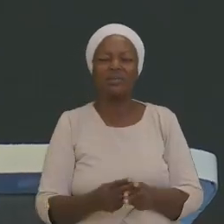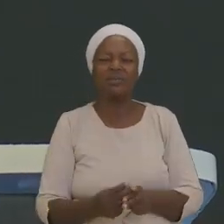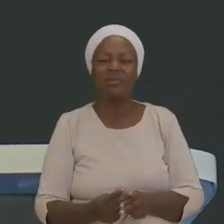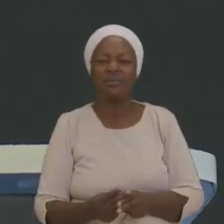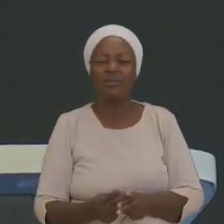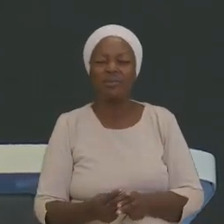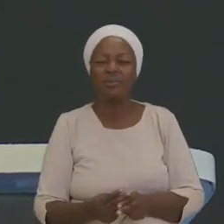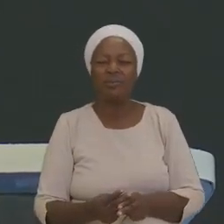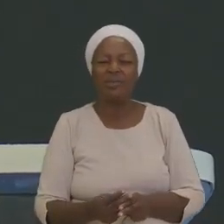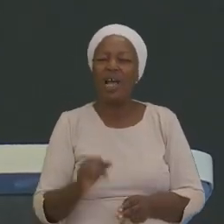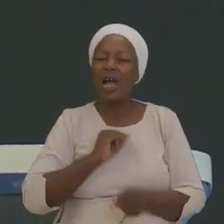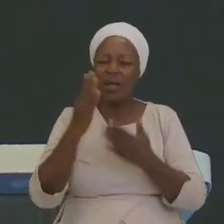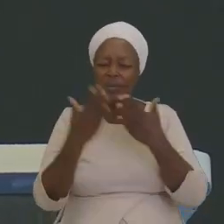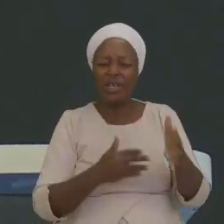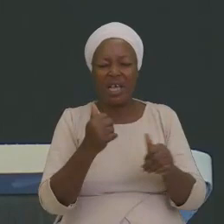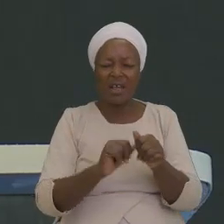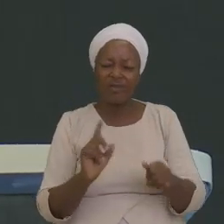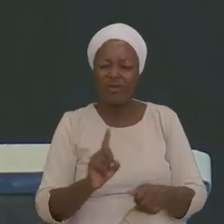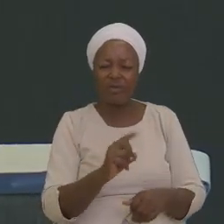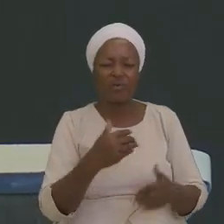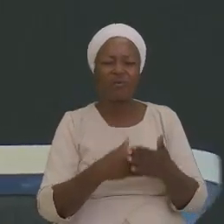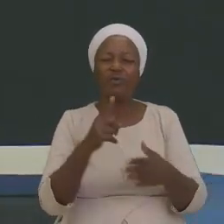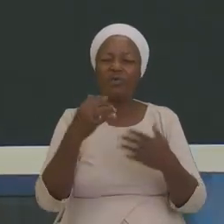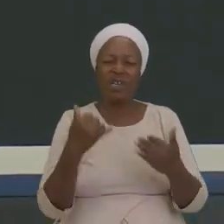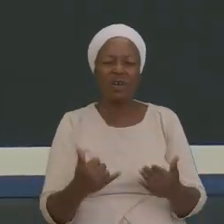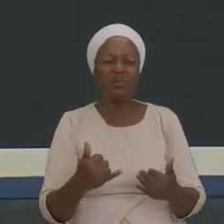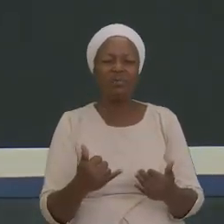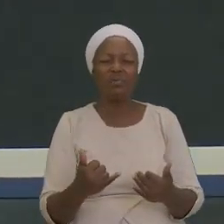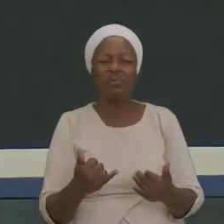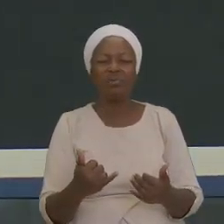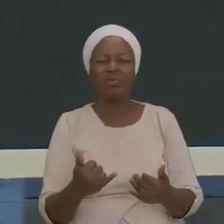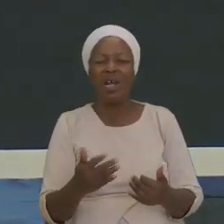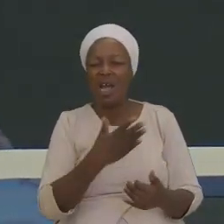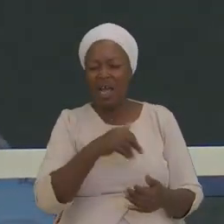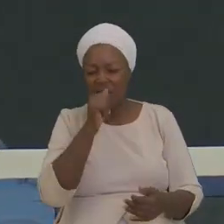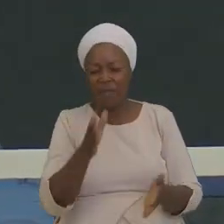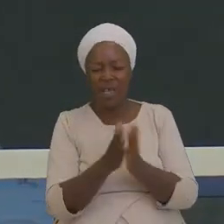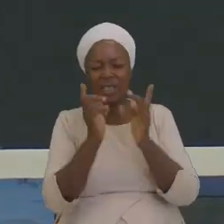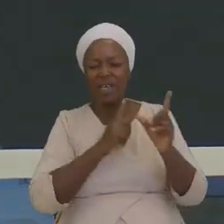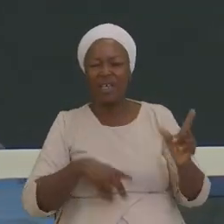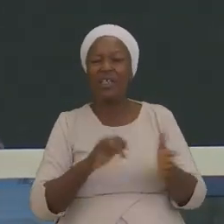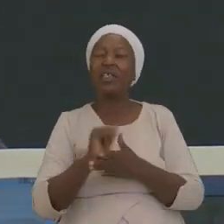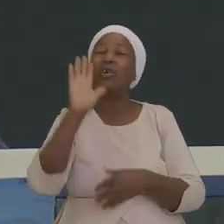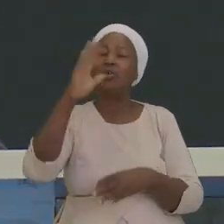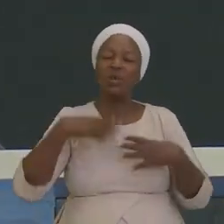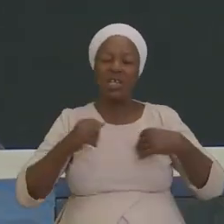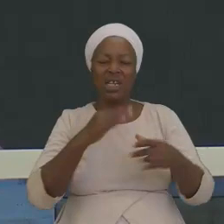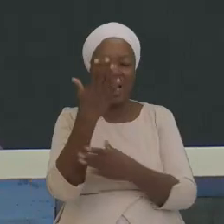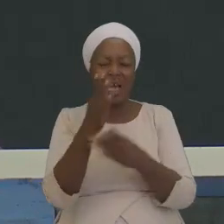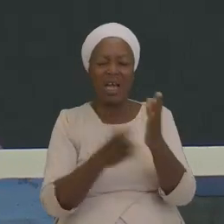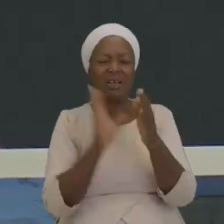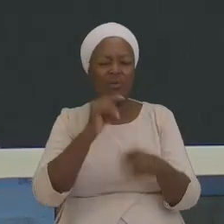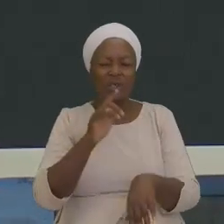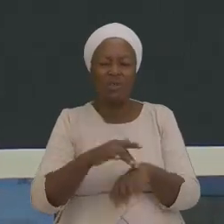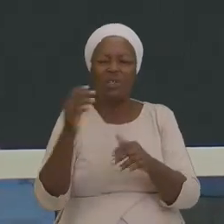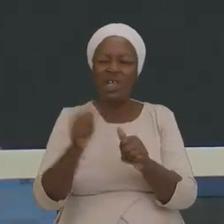I bring everyone before you right now. And I'm asking, Lord, your healing hand will touch